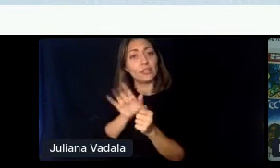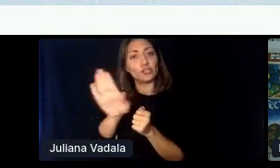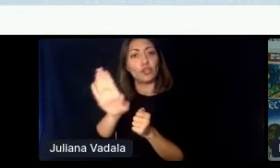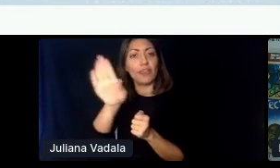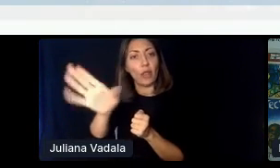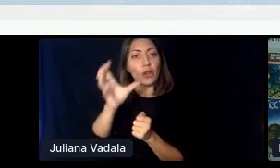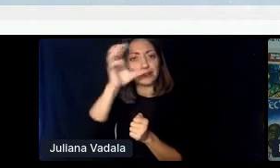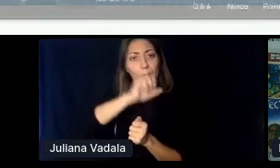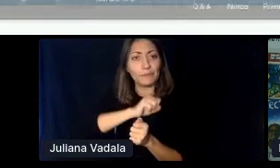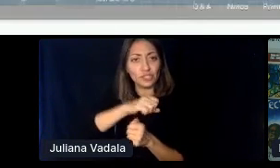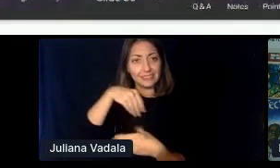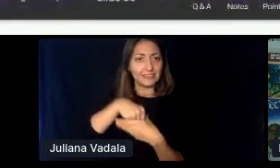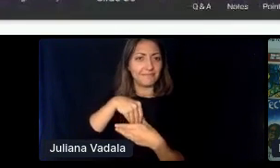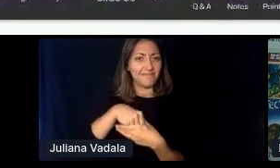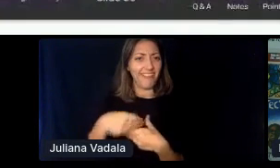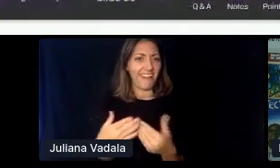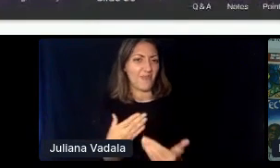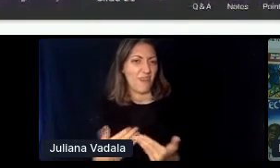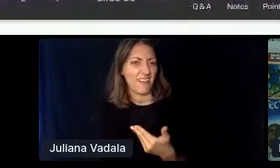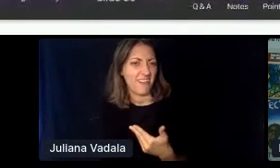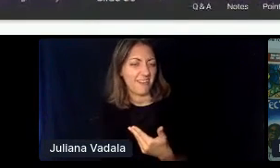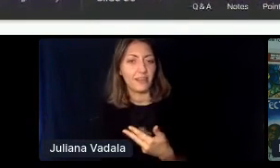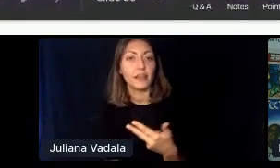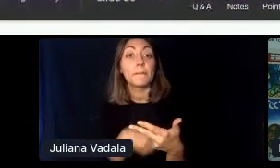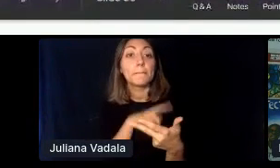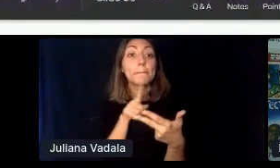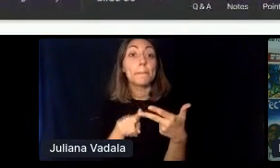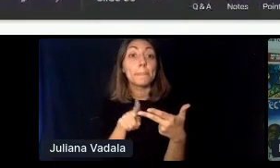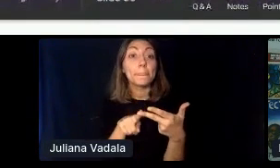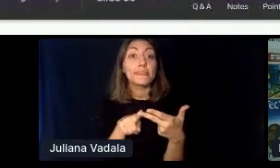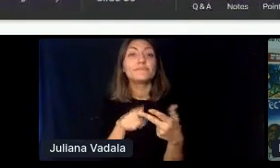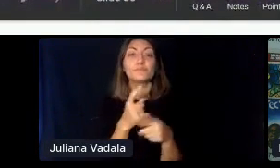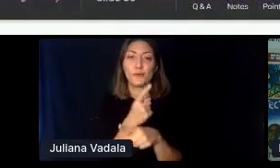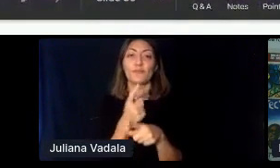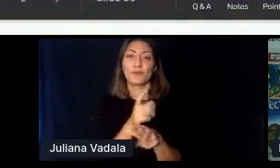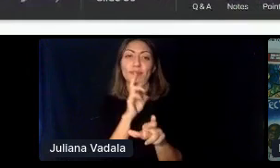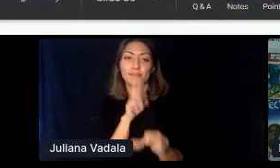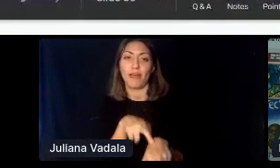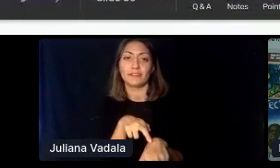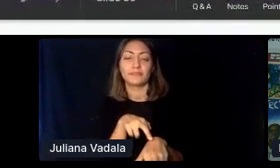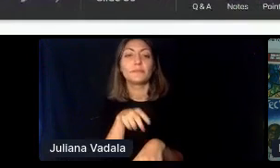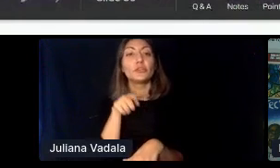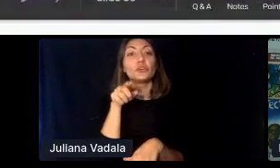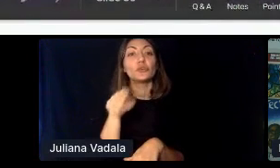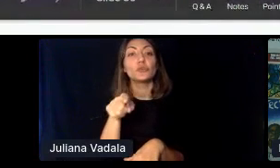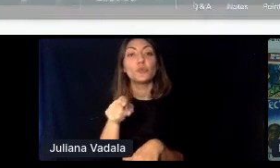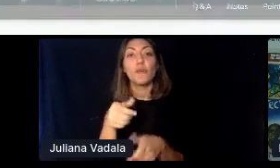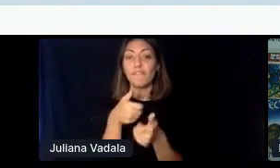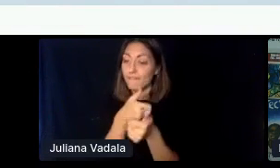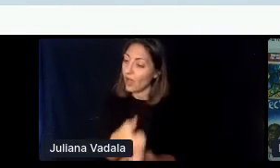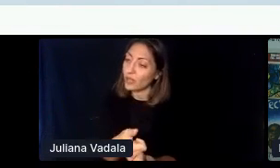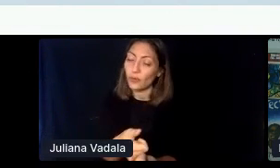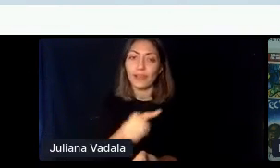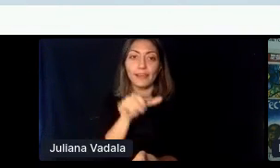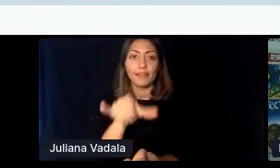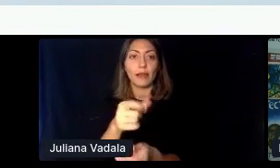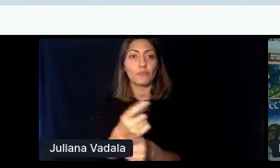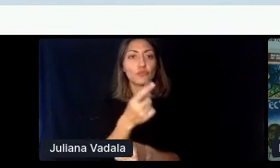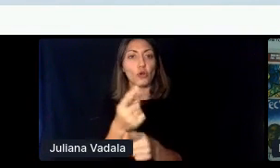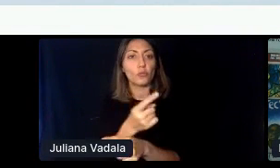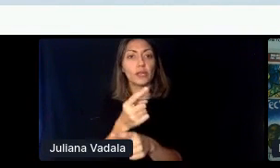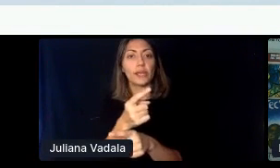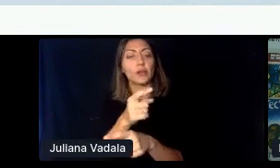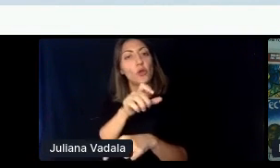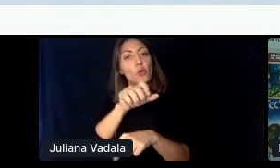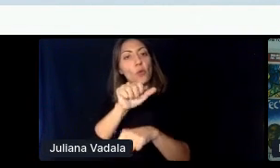the final response. This texter is following the appropriate texting workflow based on the response that they've received from the voter. And